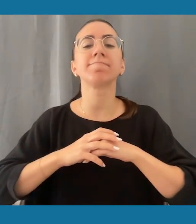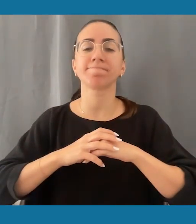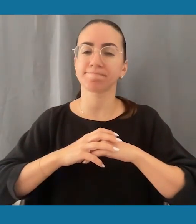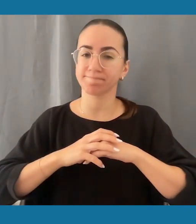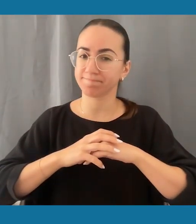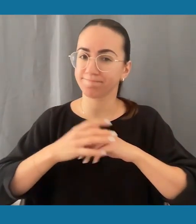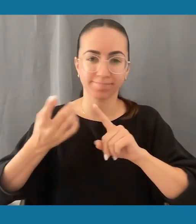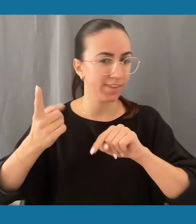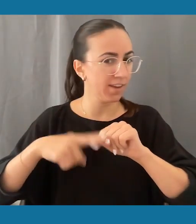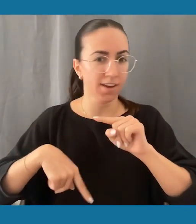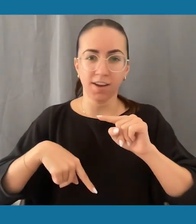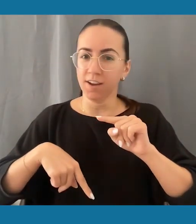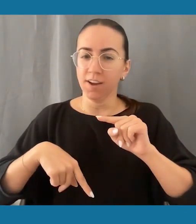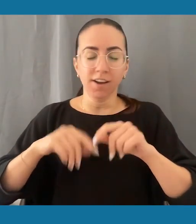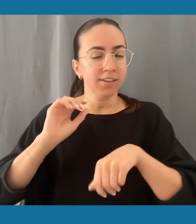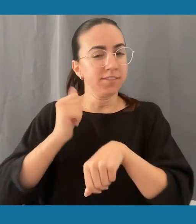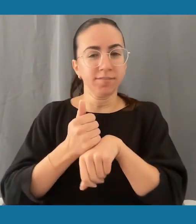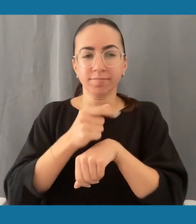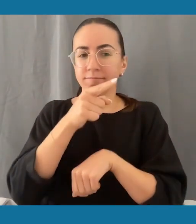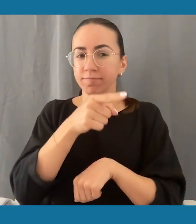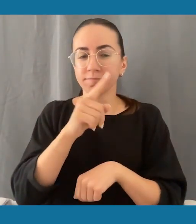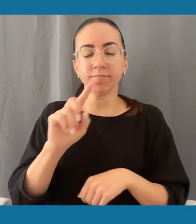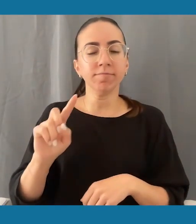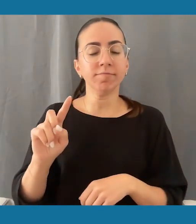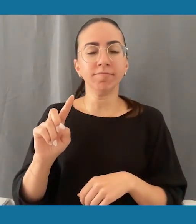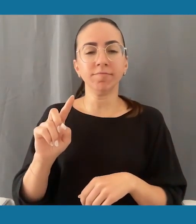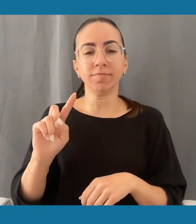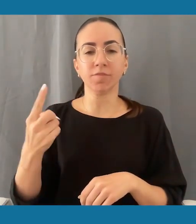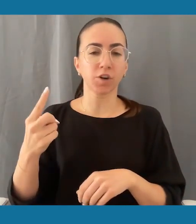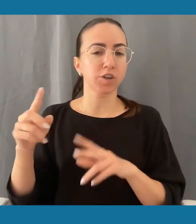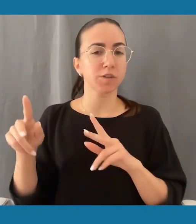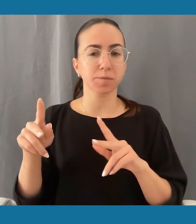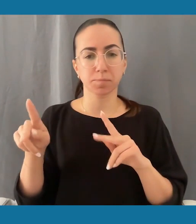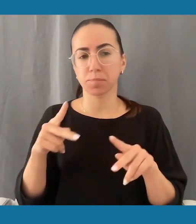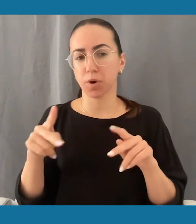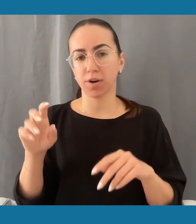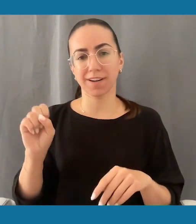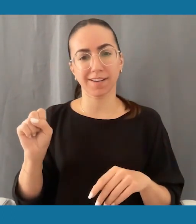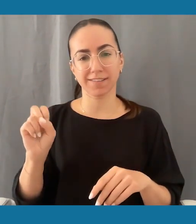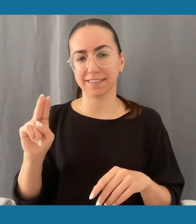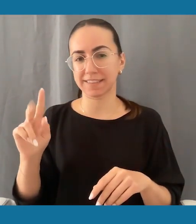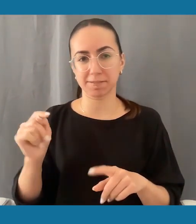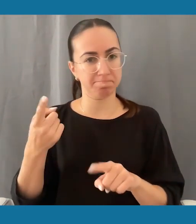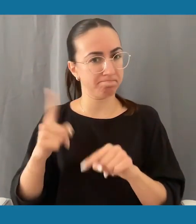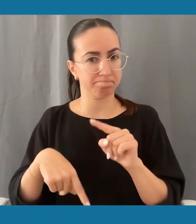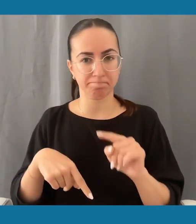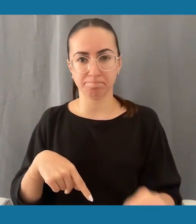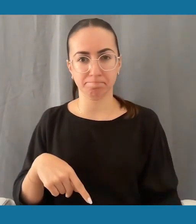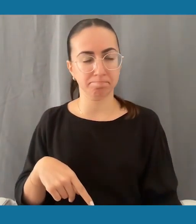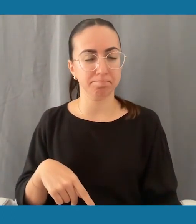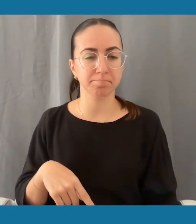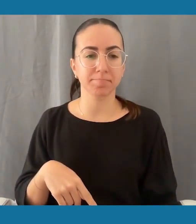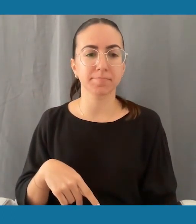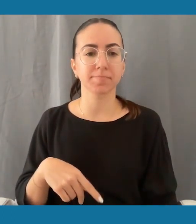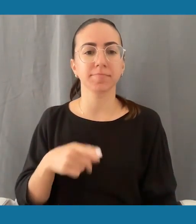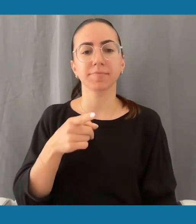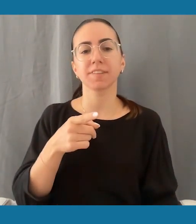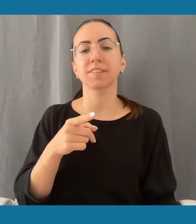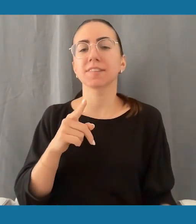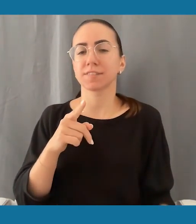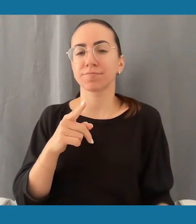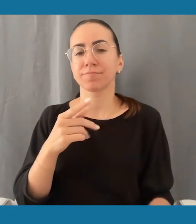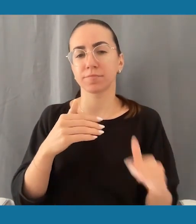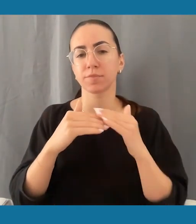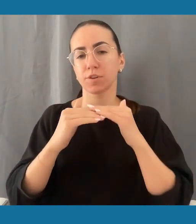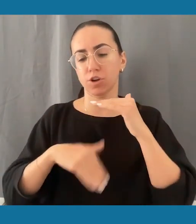you cannot validly set up a self-settled first-party special needs trust. That's the under age 65